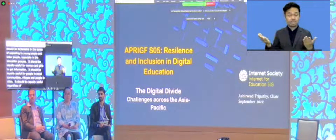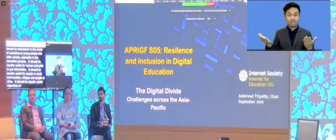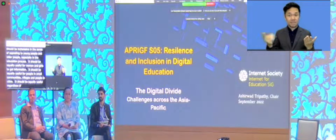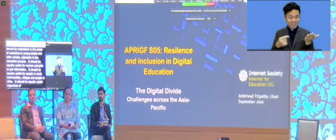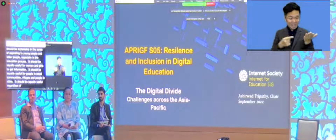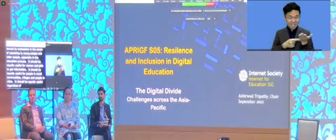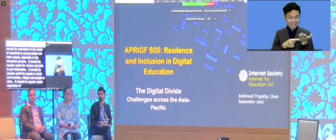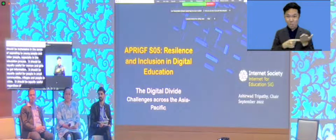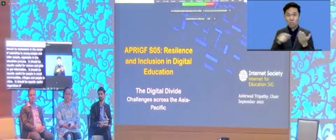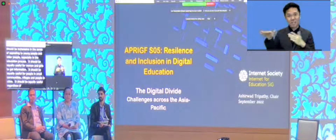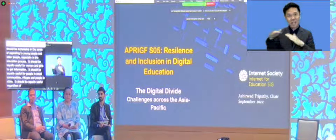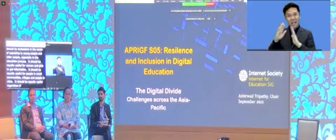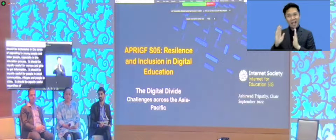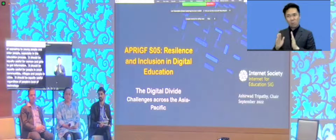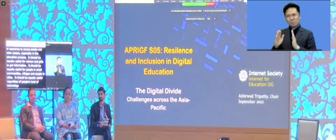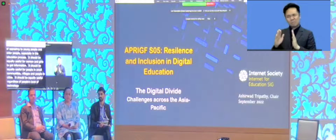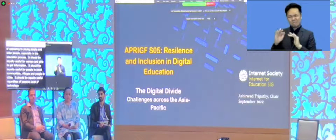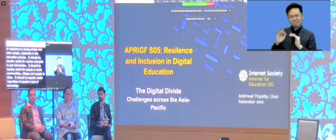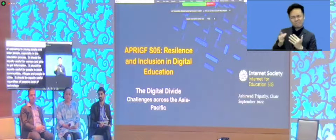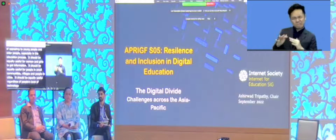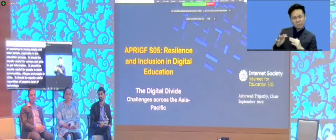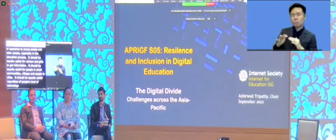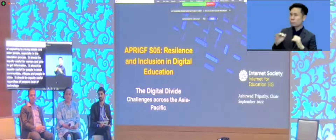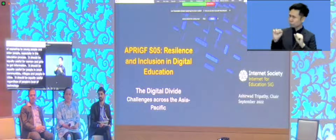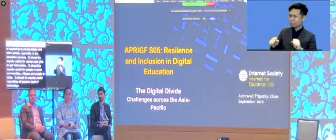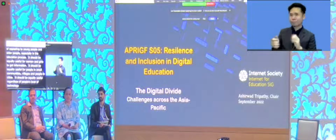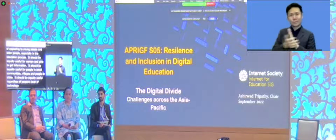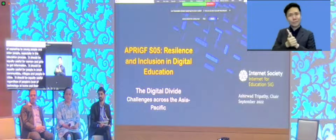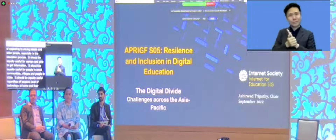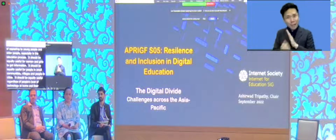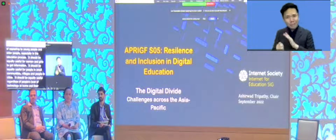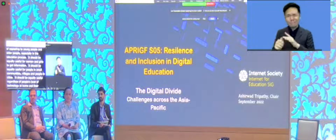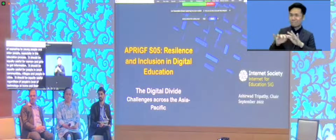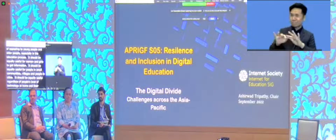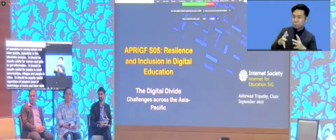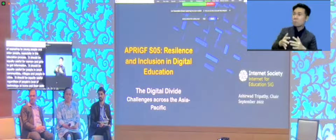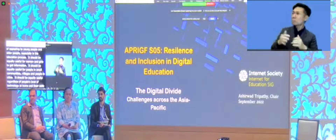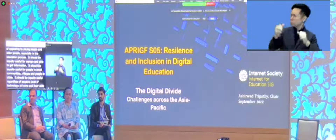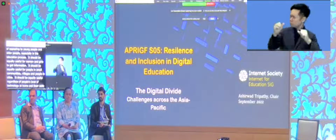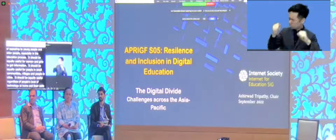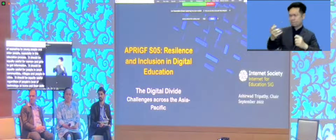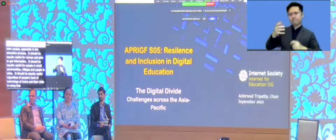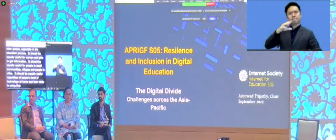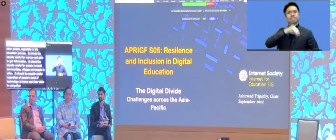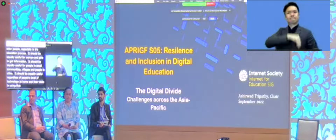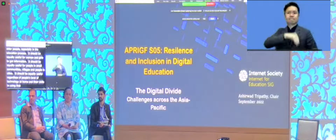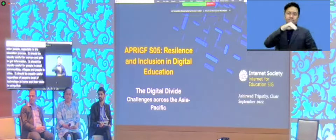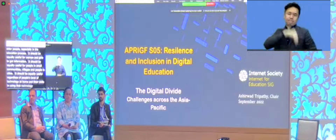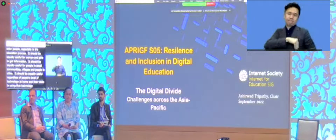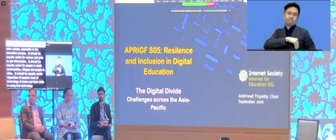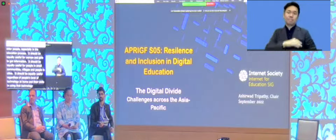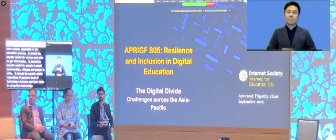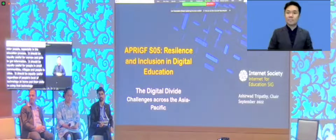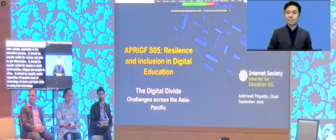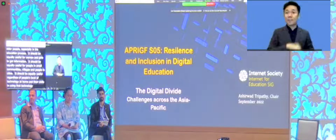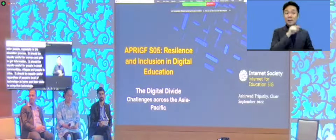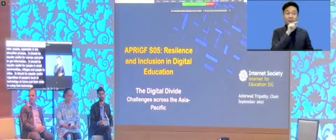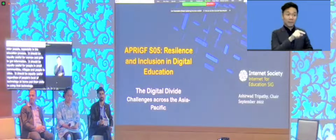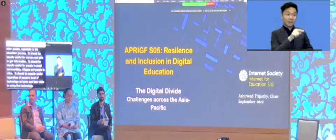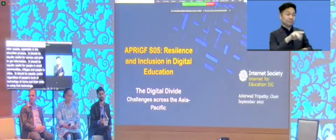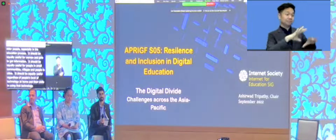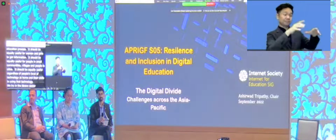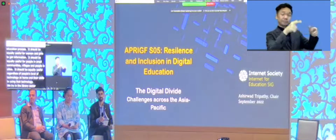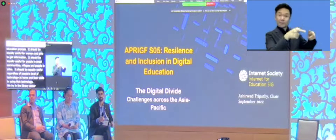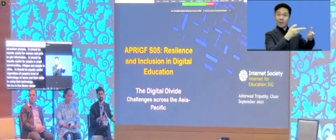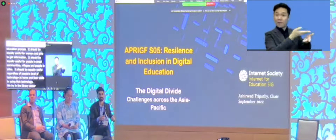technology at home and their skills in using that technology. We try in the library sector, at least,